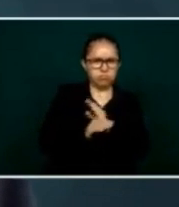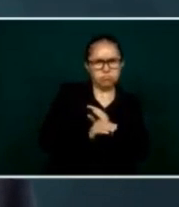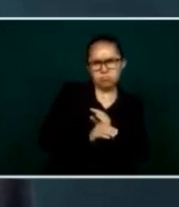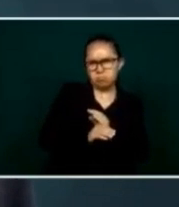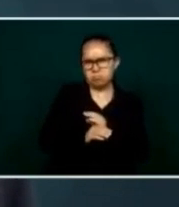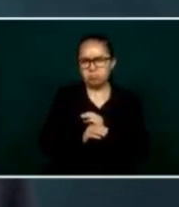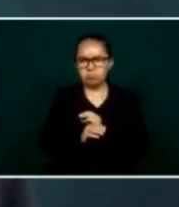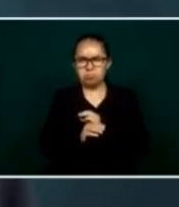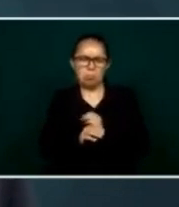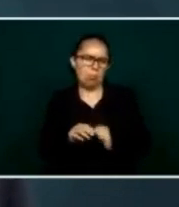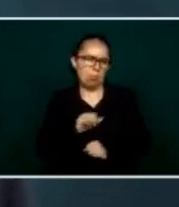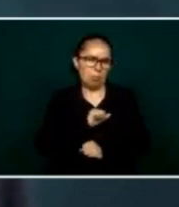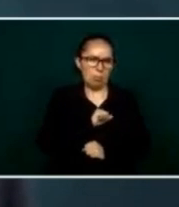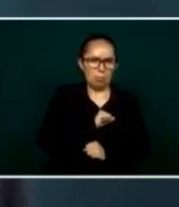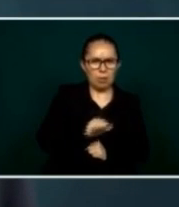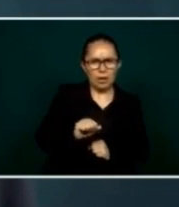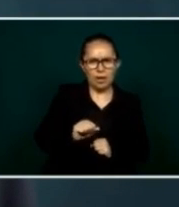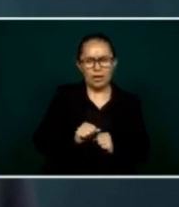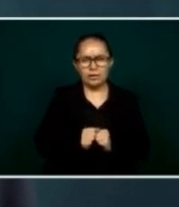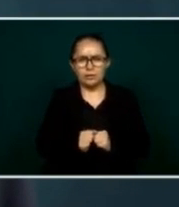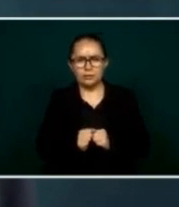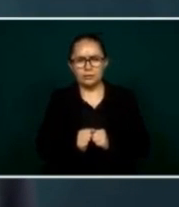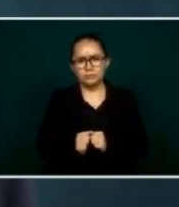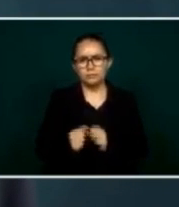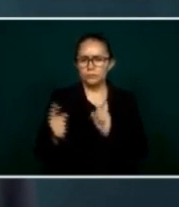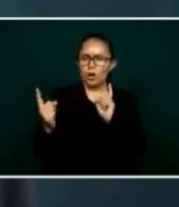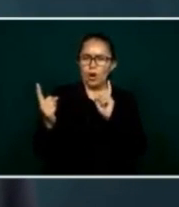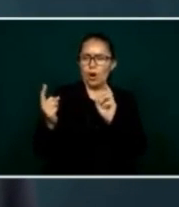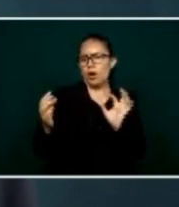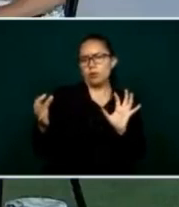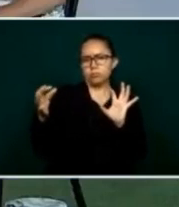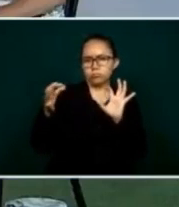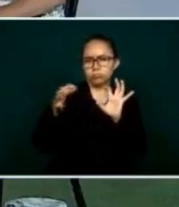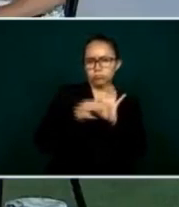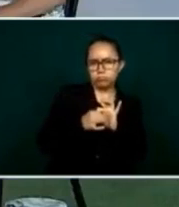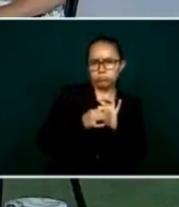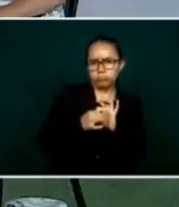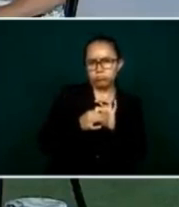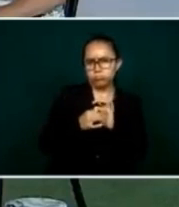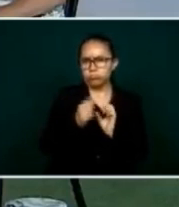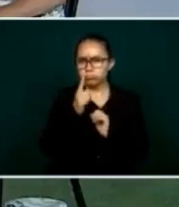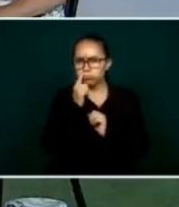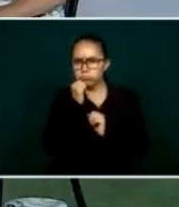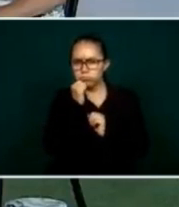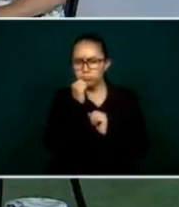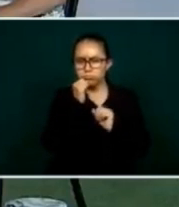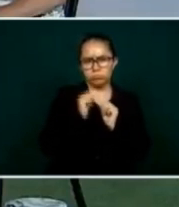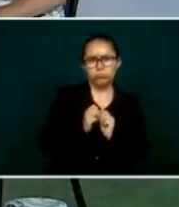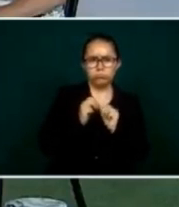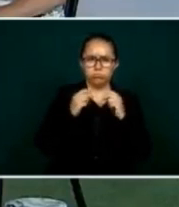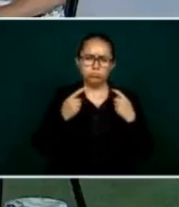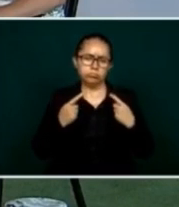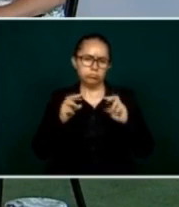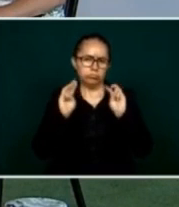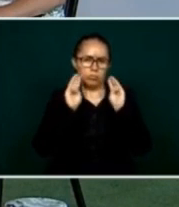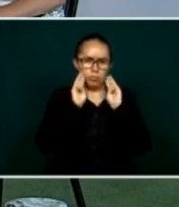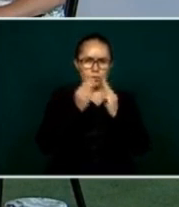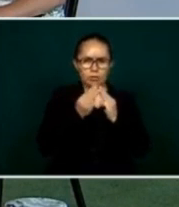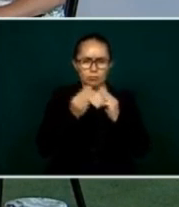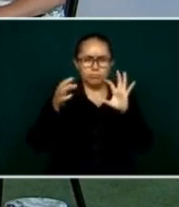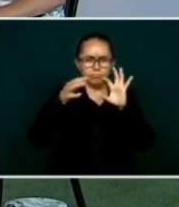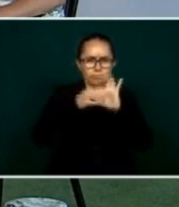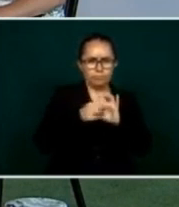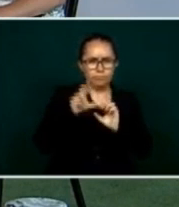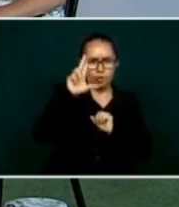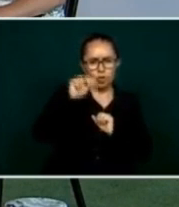with becoming involved between delinquents and authorities.